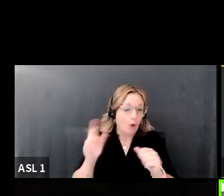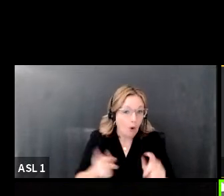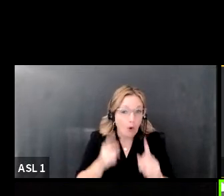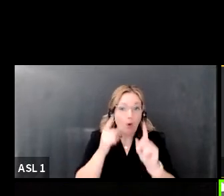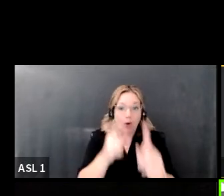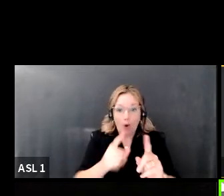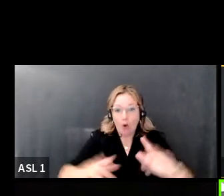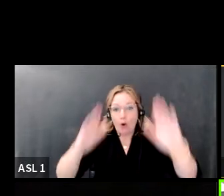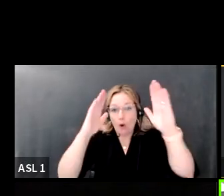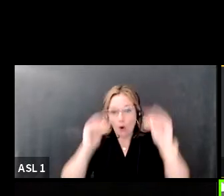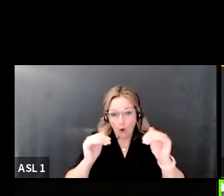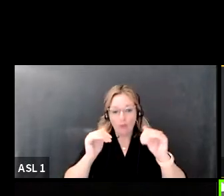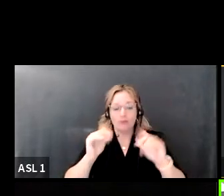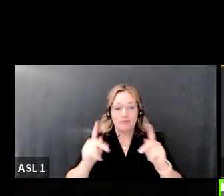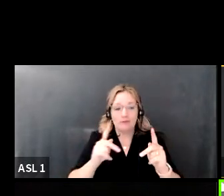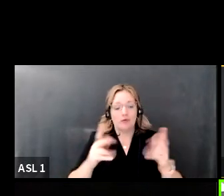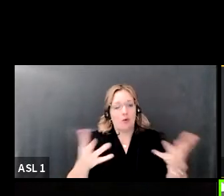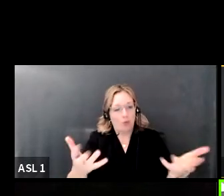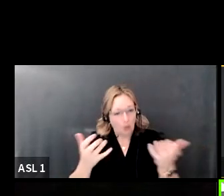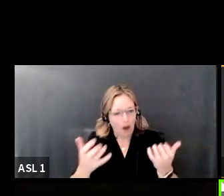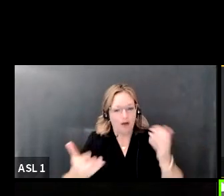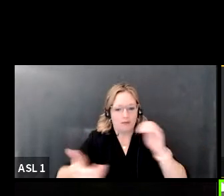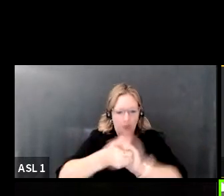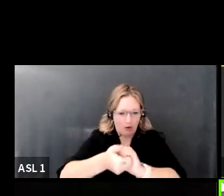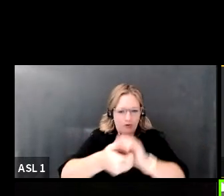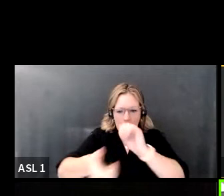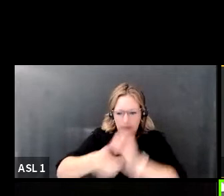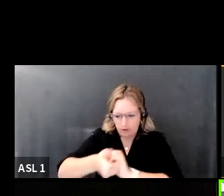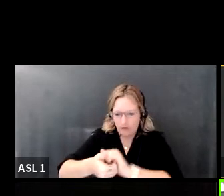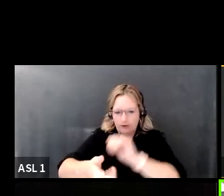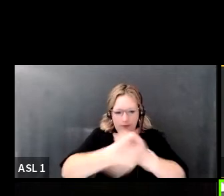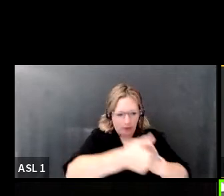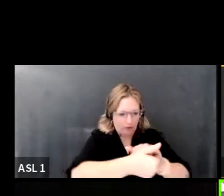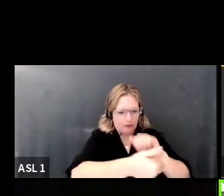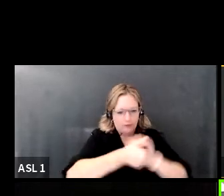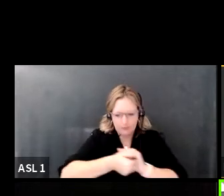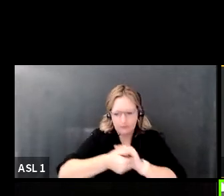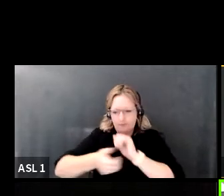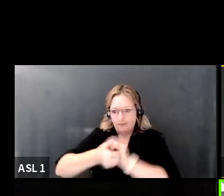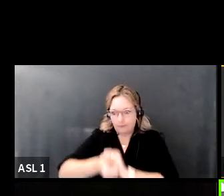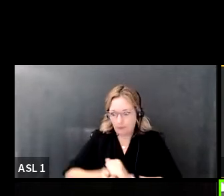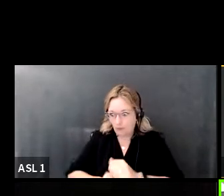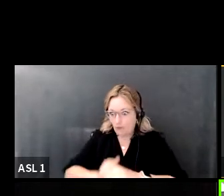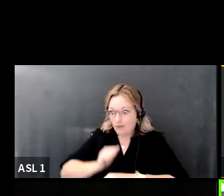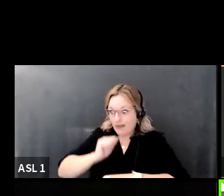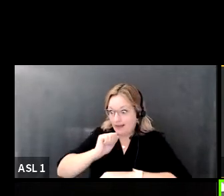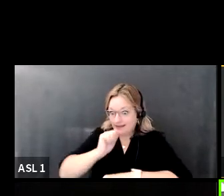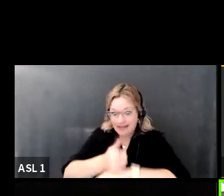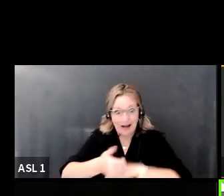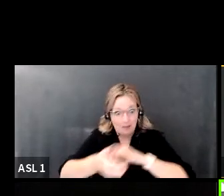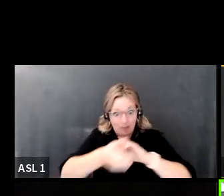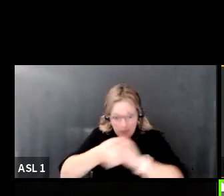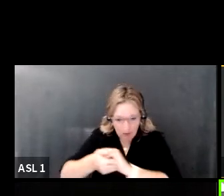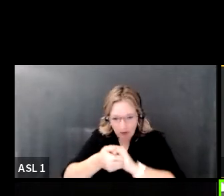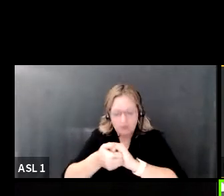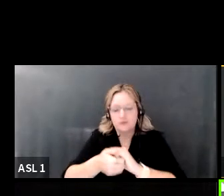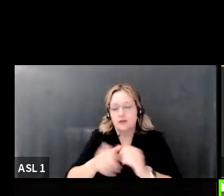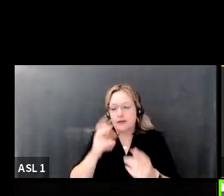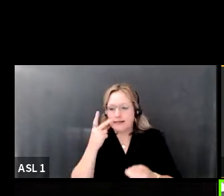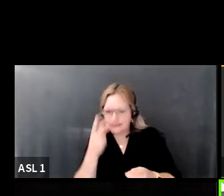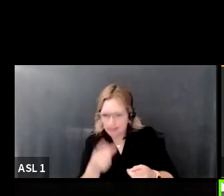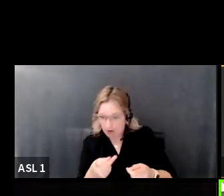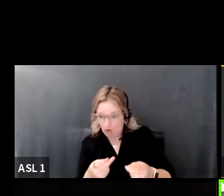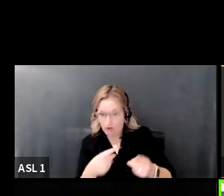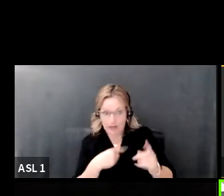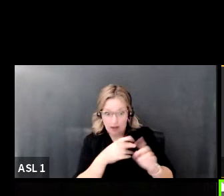come with that spirit of partnership once we get them established the evaluation will be critical to see how much demand has been transferred and how